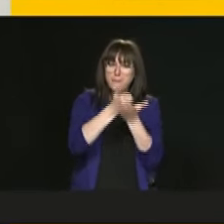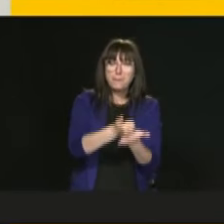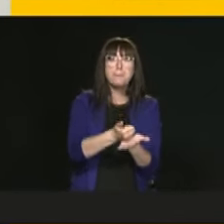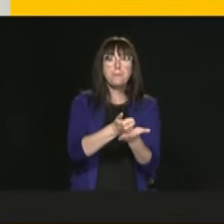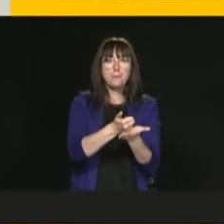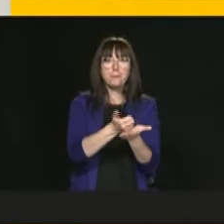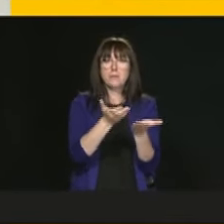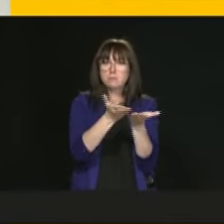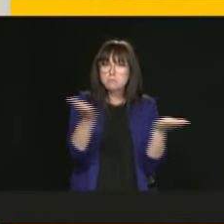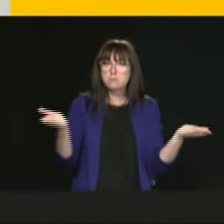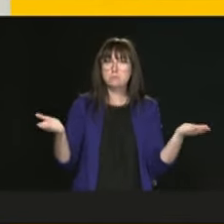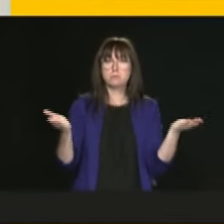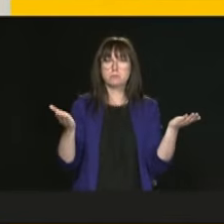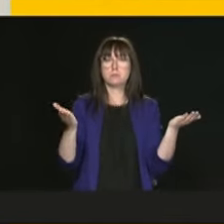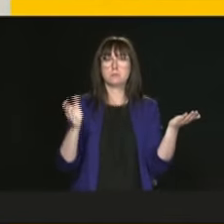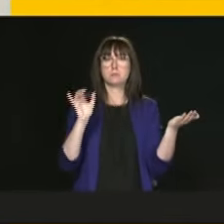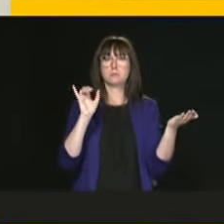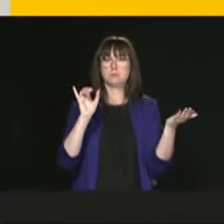that we can all stay safe.